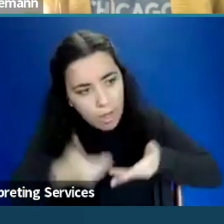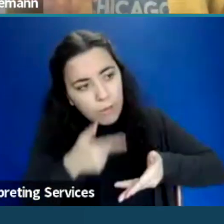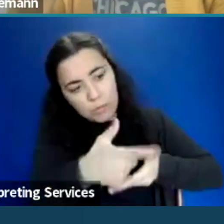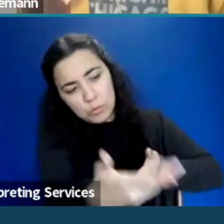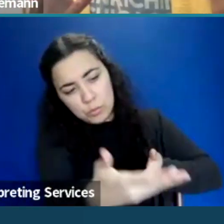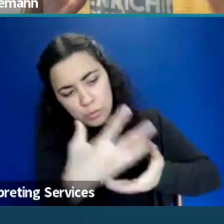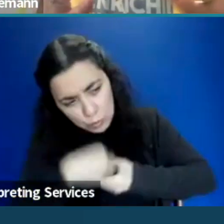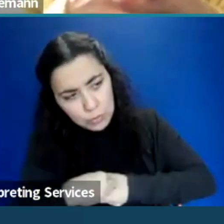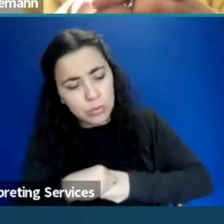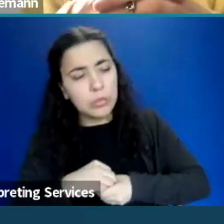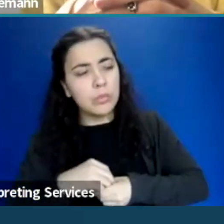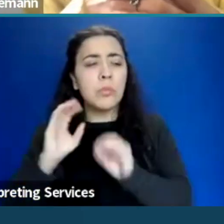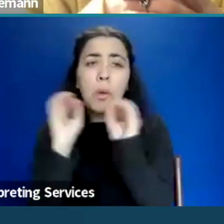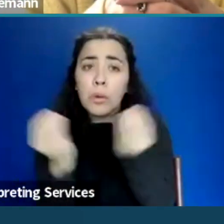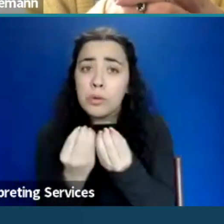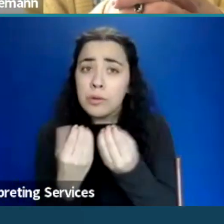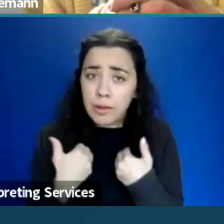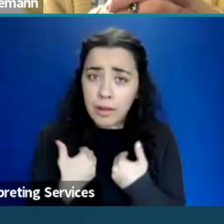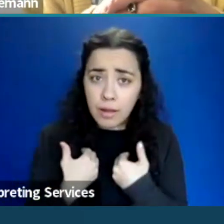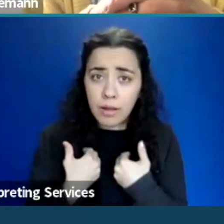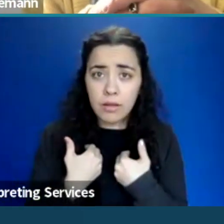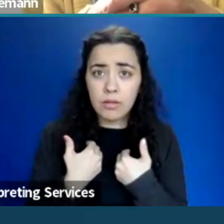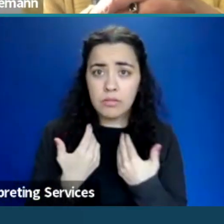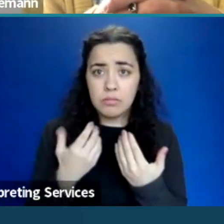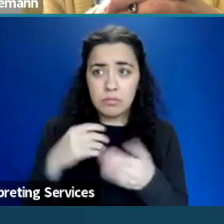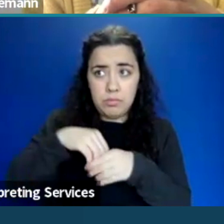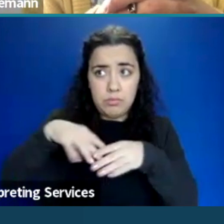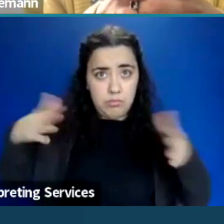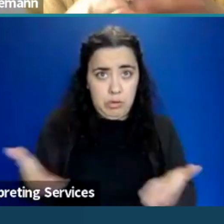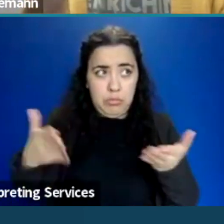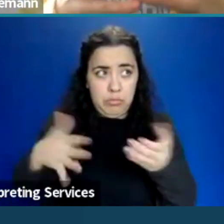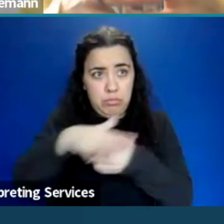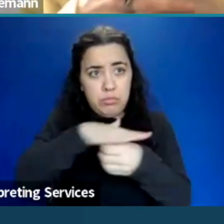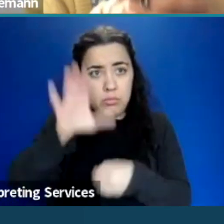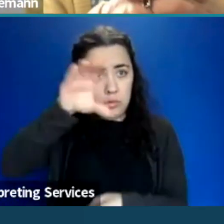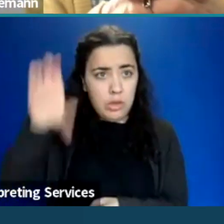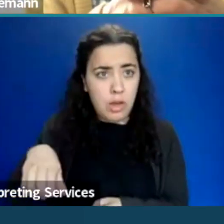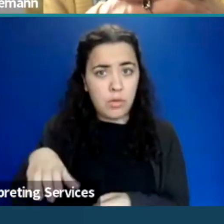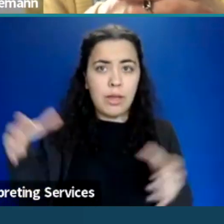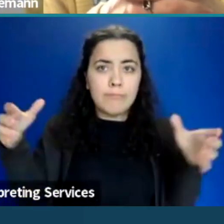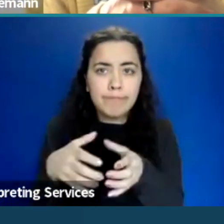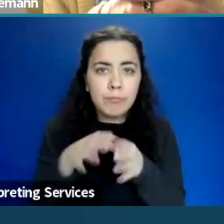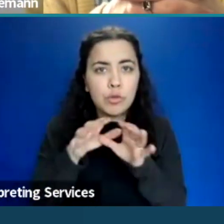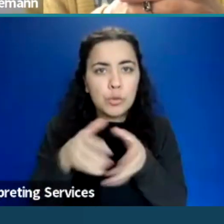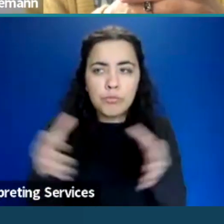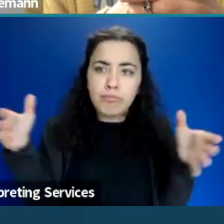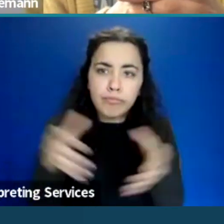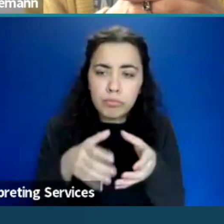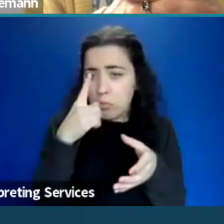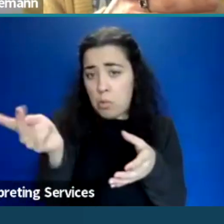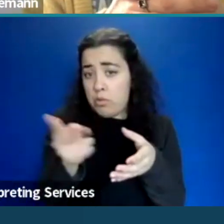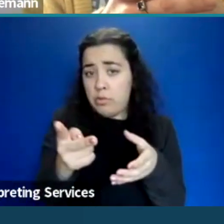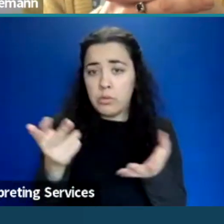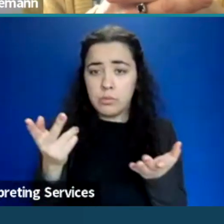Is there organizations that you know of in the city of Chicago where, meetup groups, other things for both of you, where people